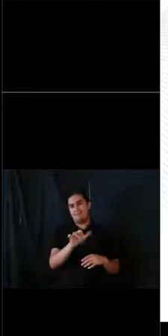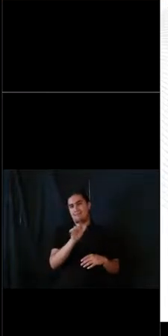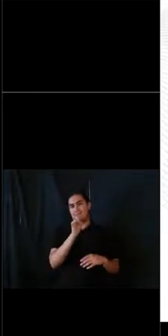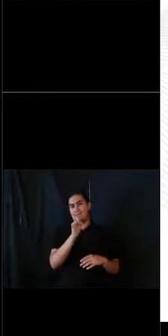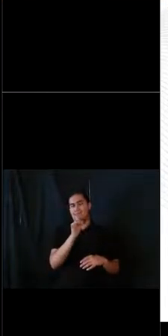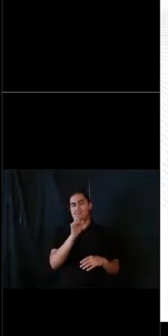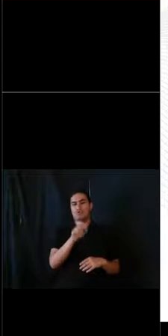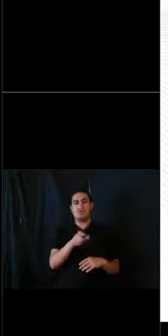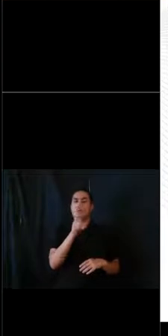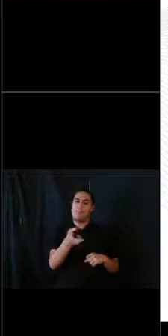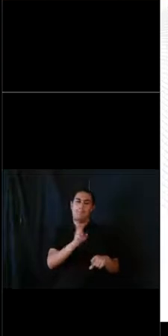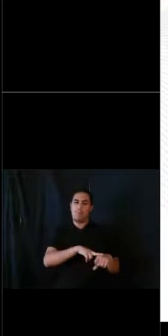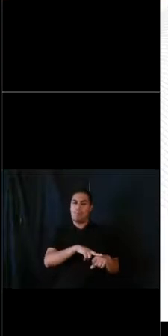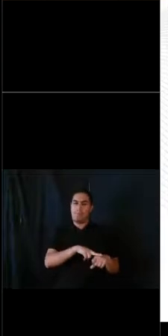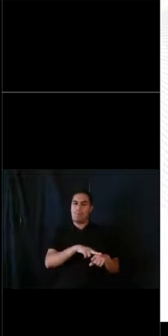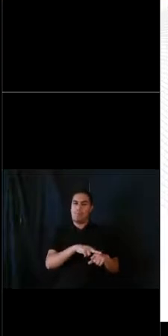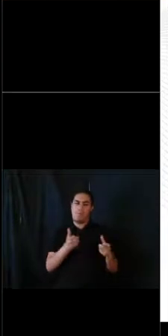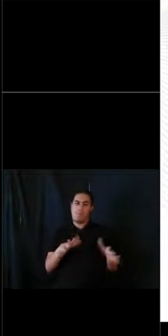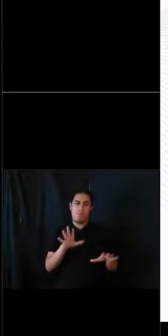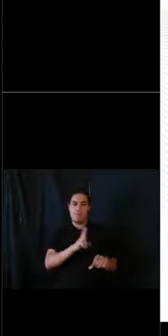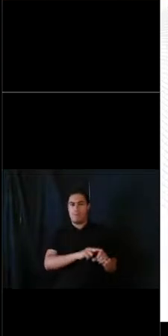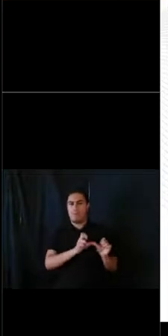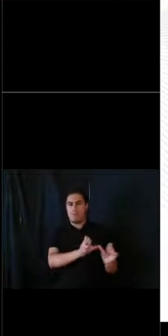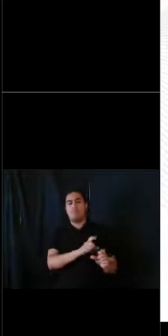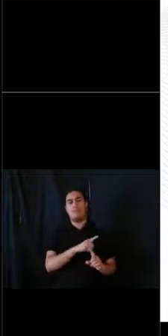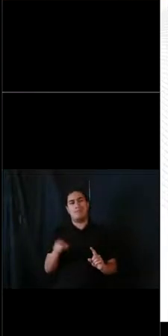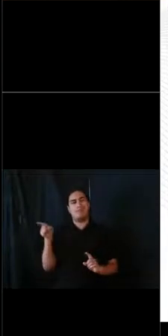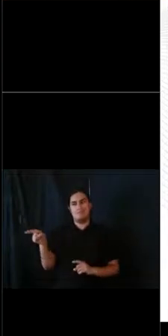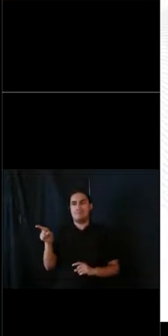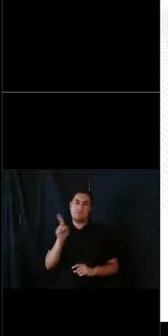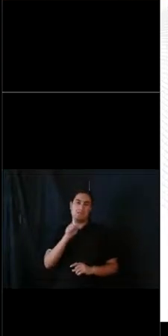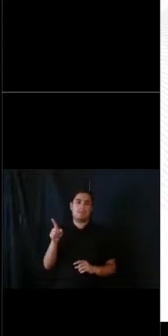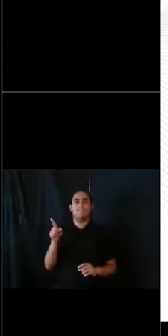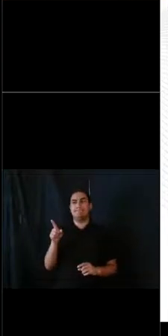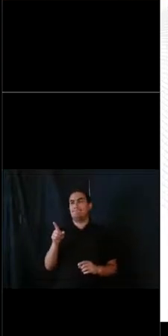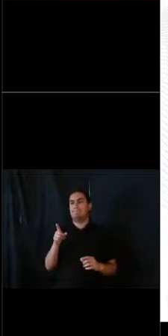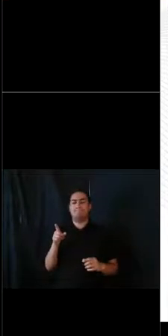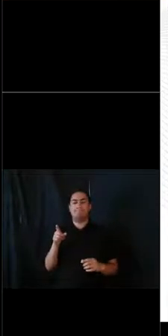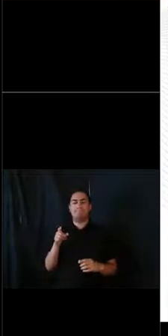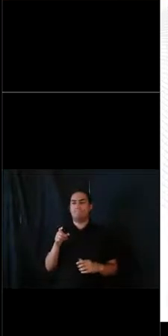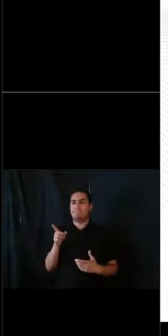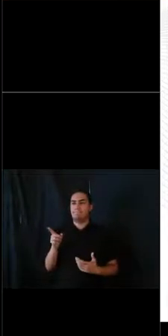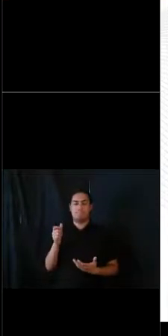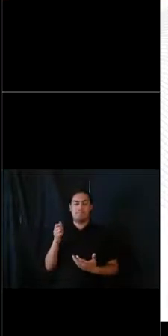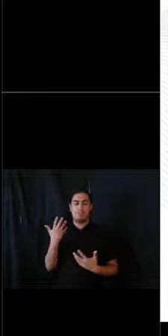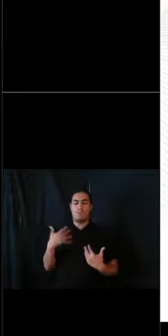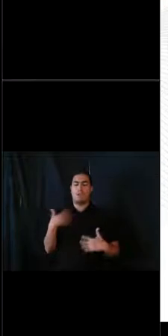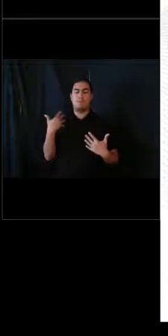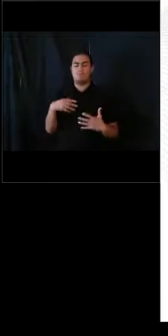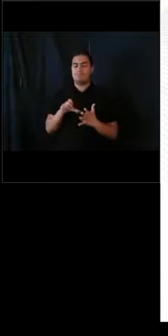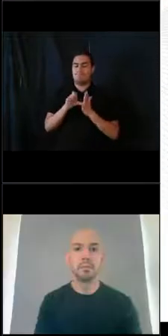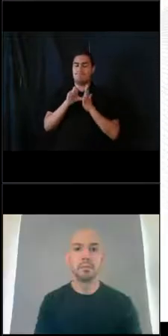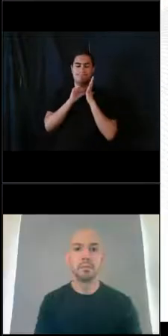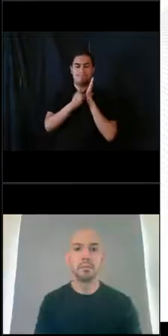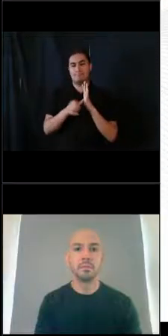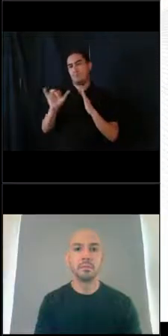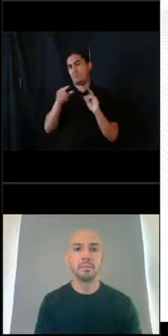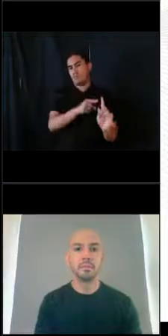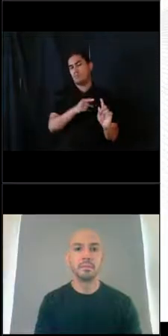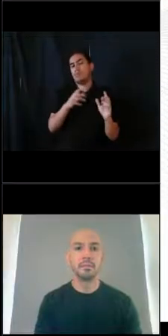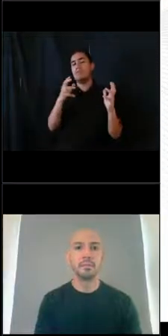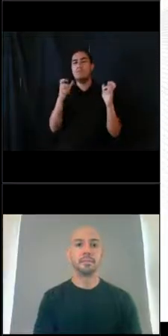of us here feel that deep inside but this certainly drives it uh drives it home but i i want to say a little